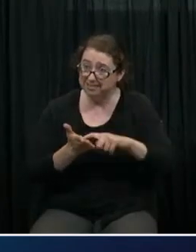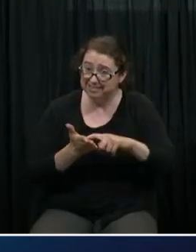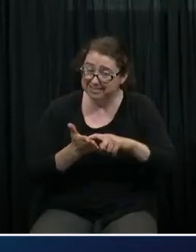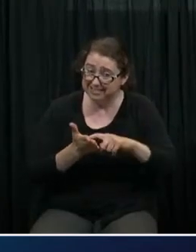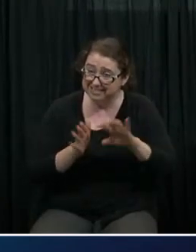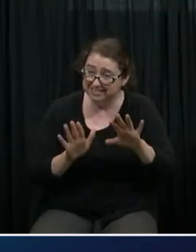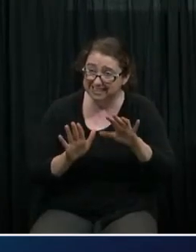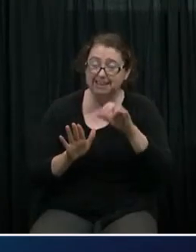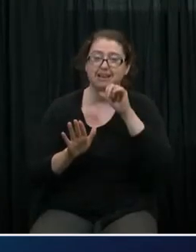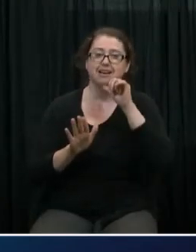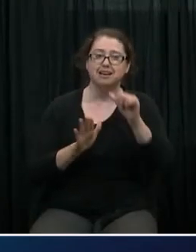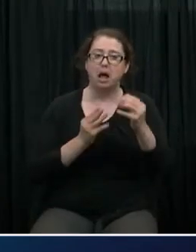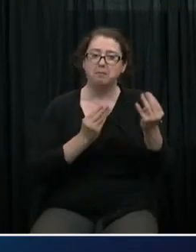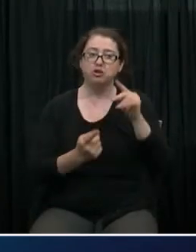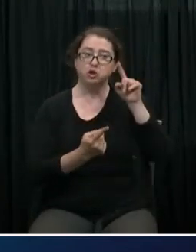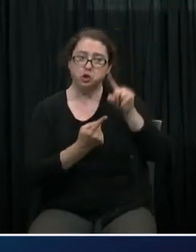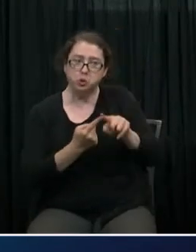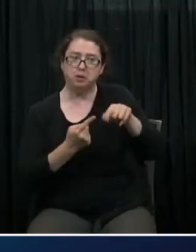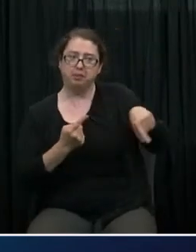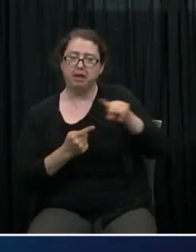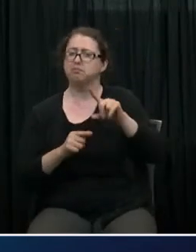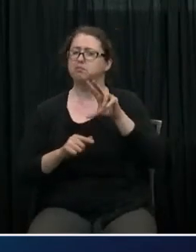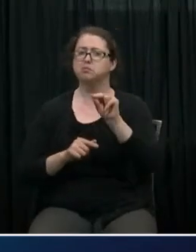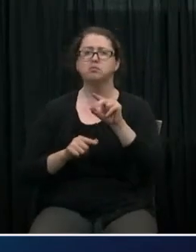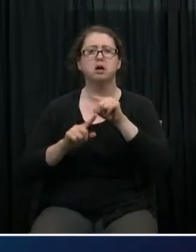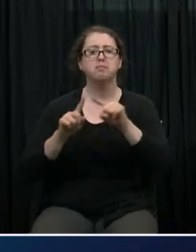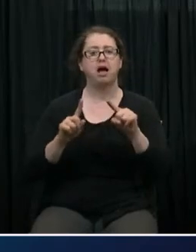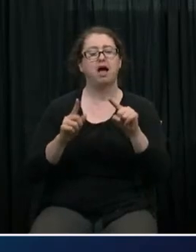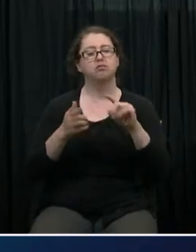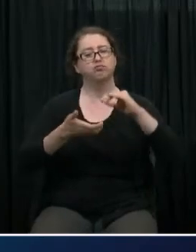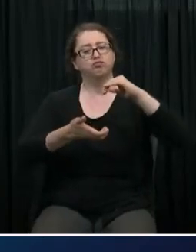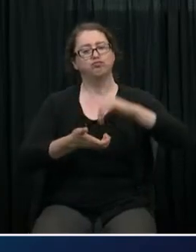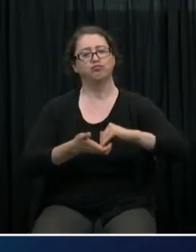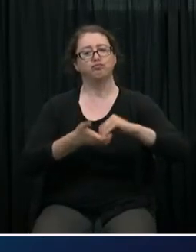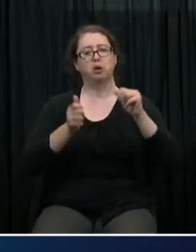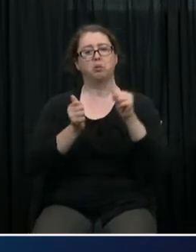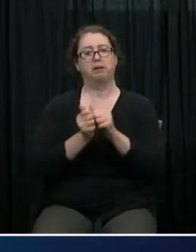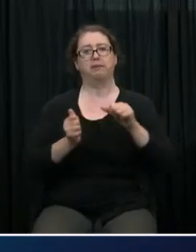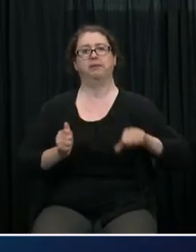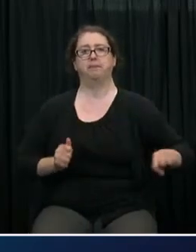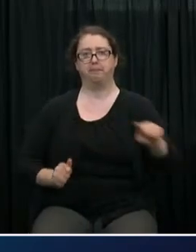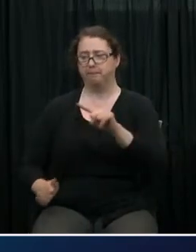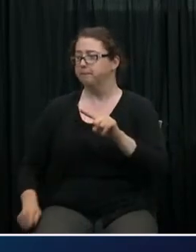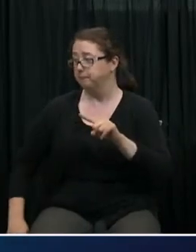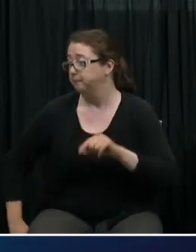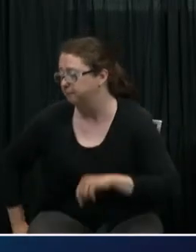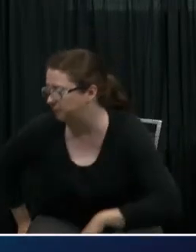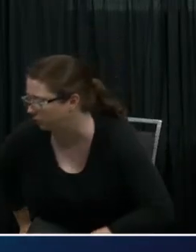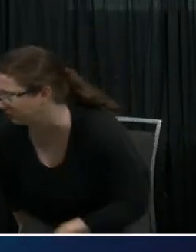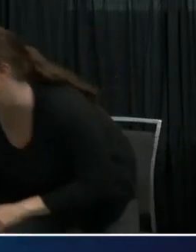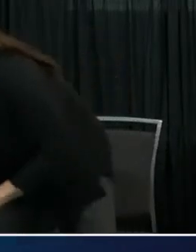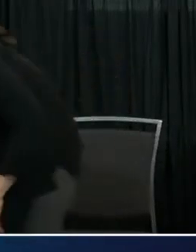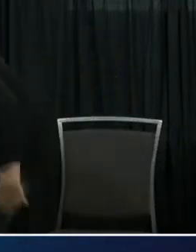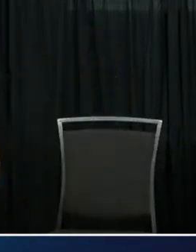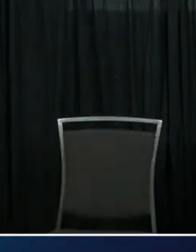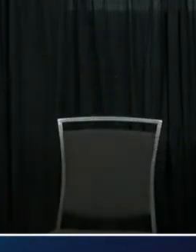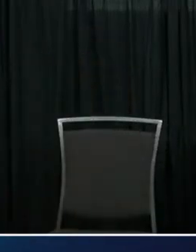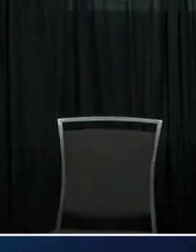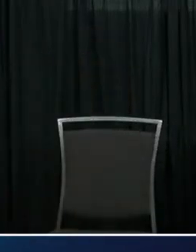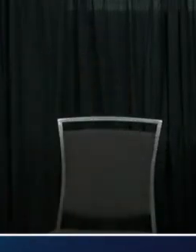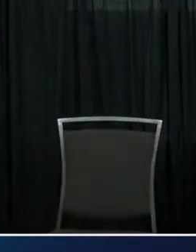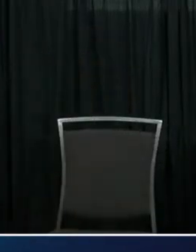just to ministry to them, but ministry with them. On the next paragraph, you see on